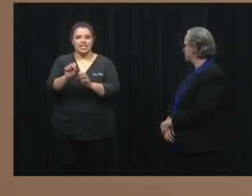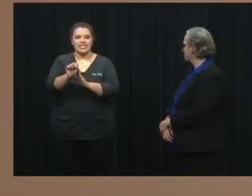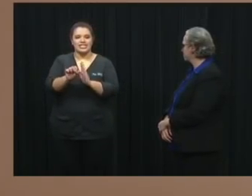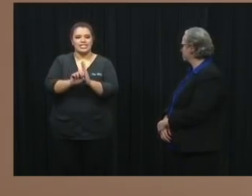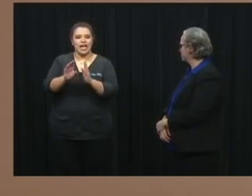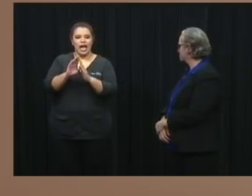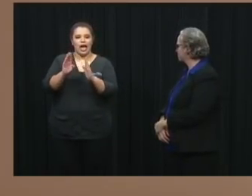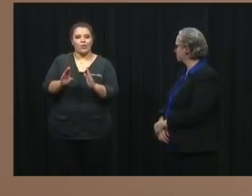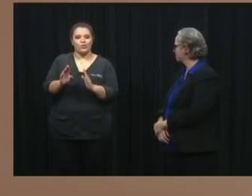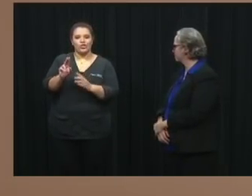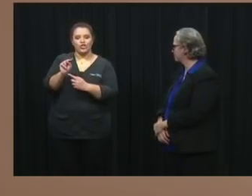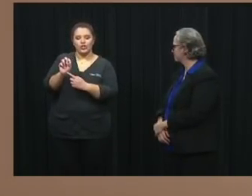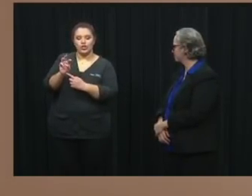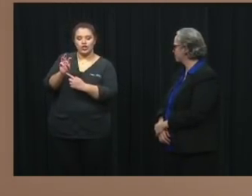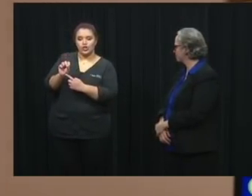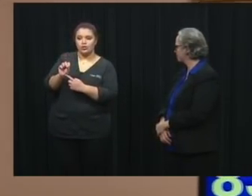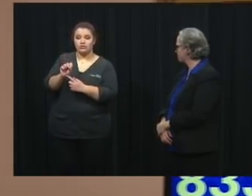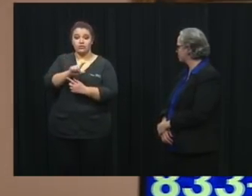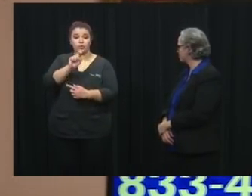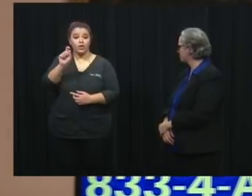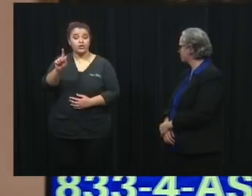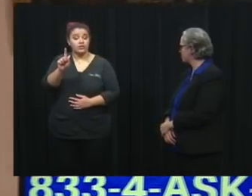for Governor Mike DeWine.